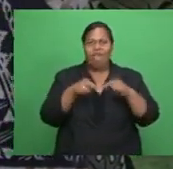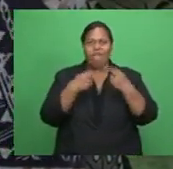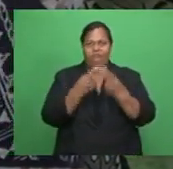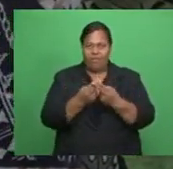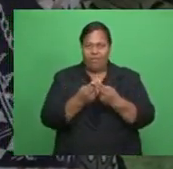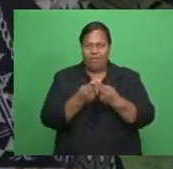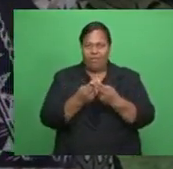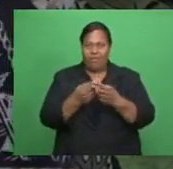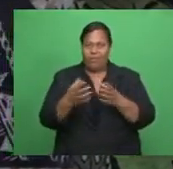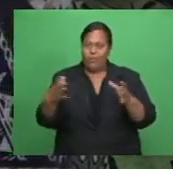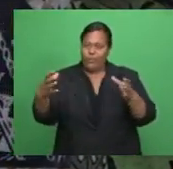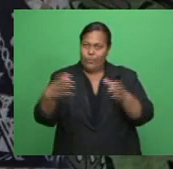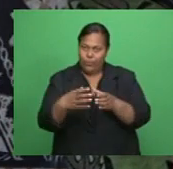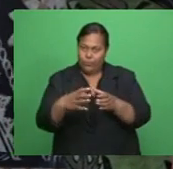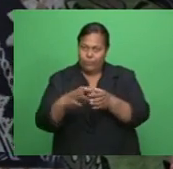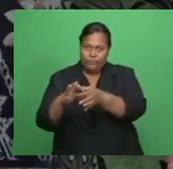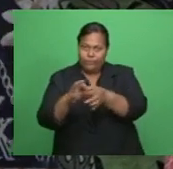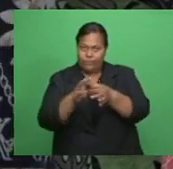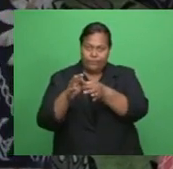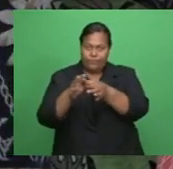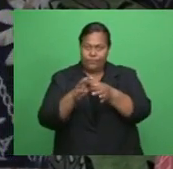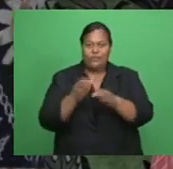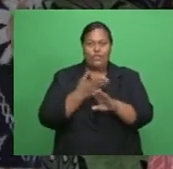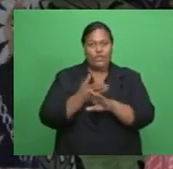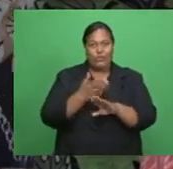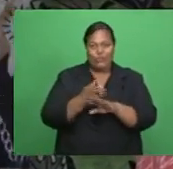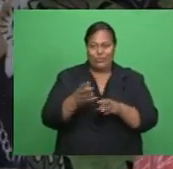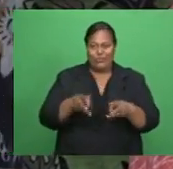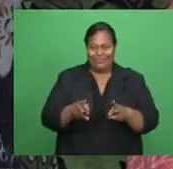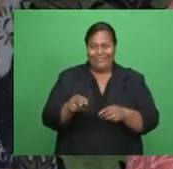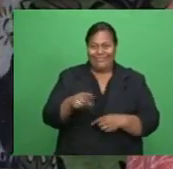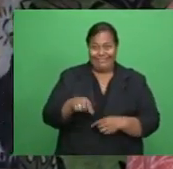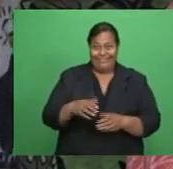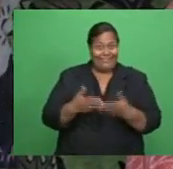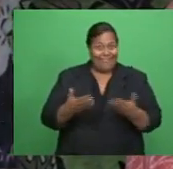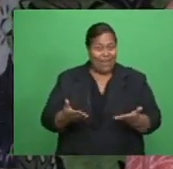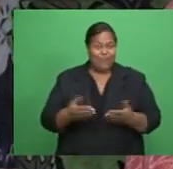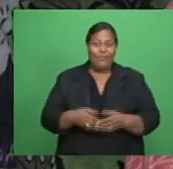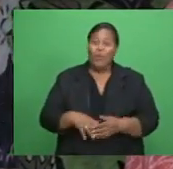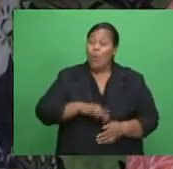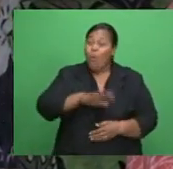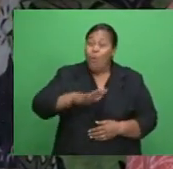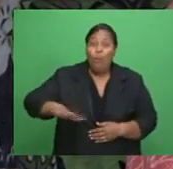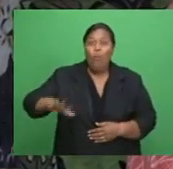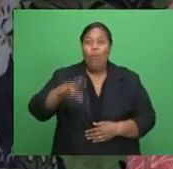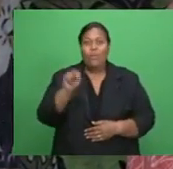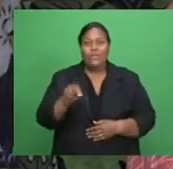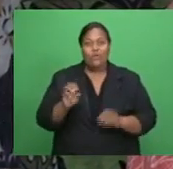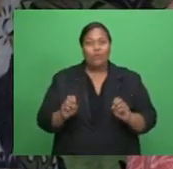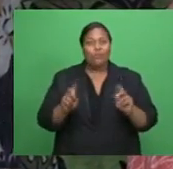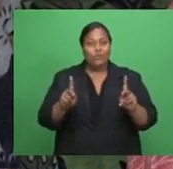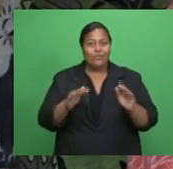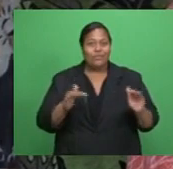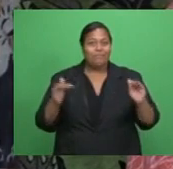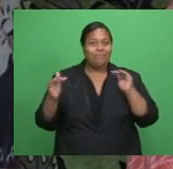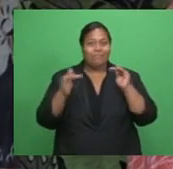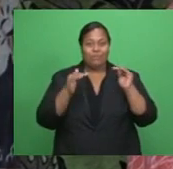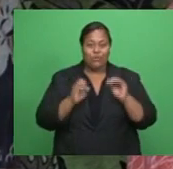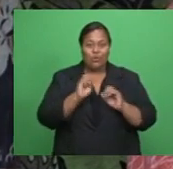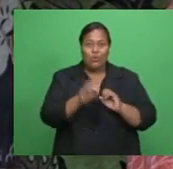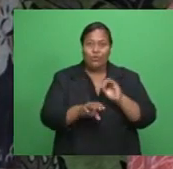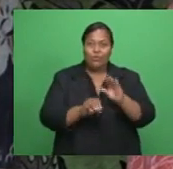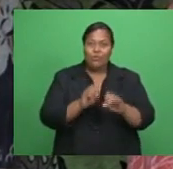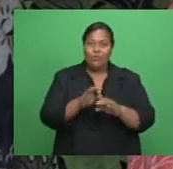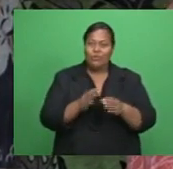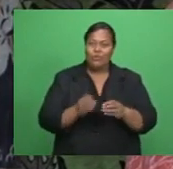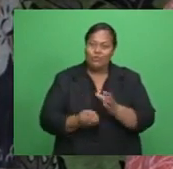person behind in this modern economy. Everyone needs an opportunity to contribute and to grow and